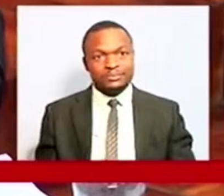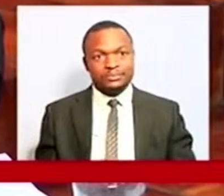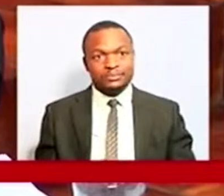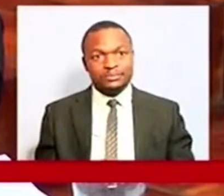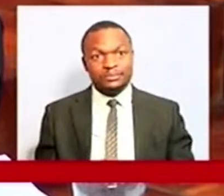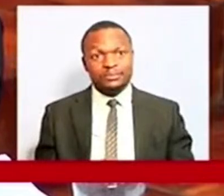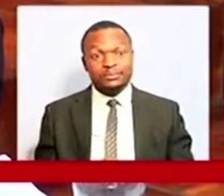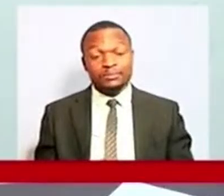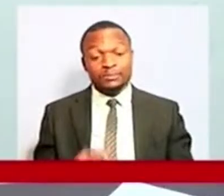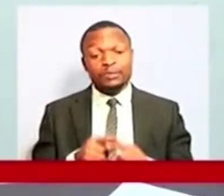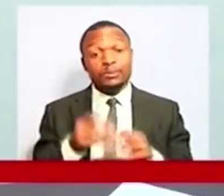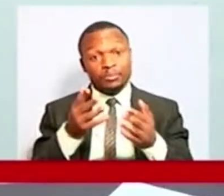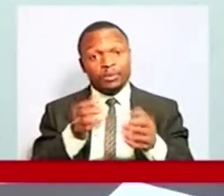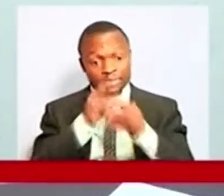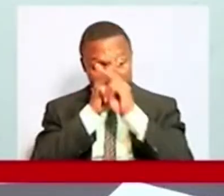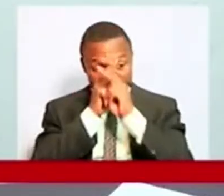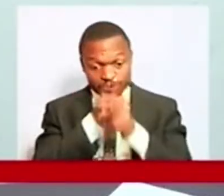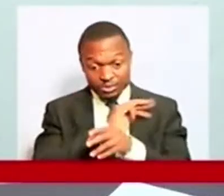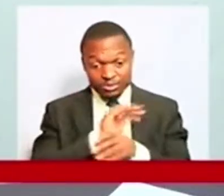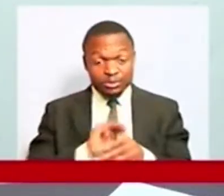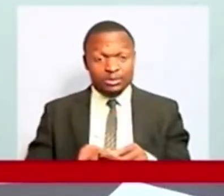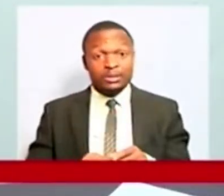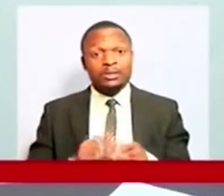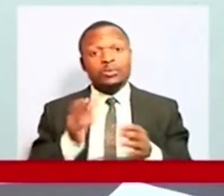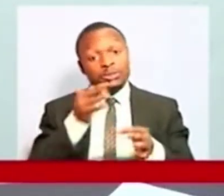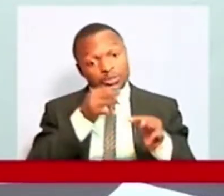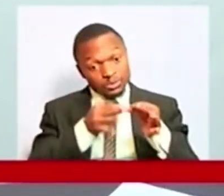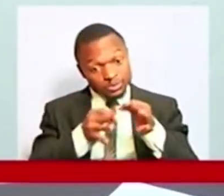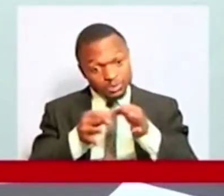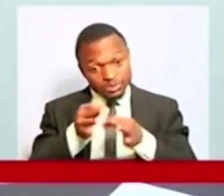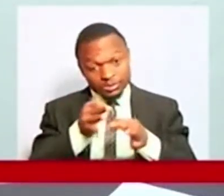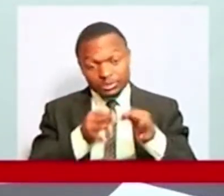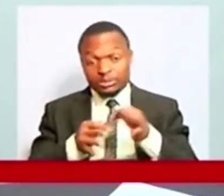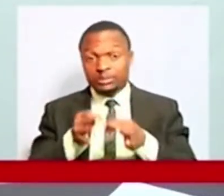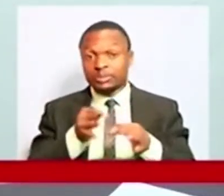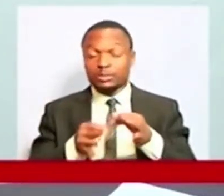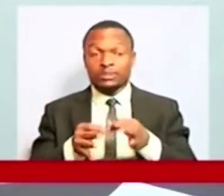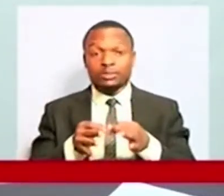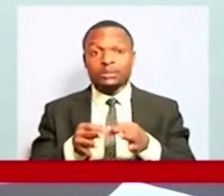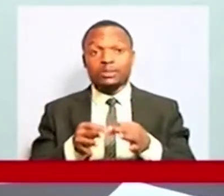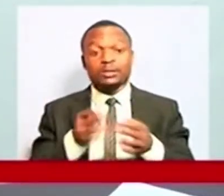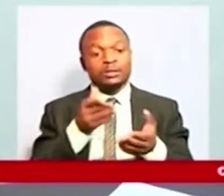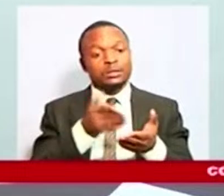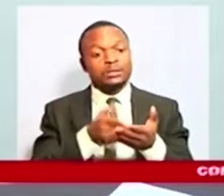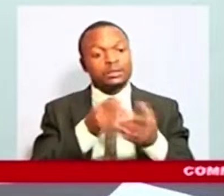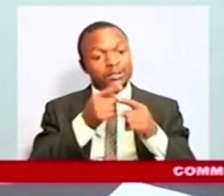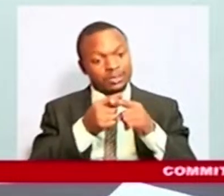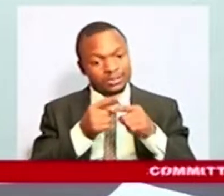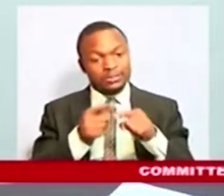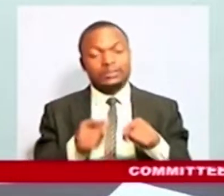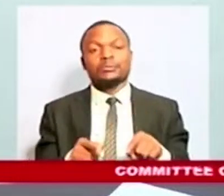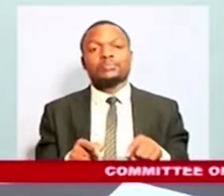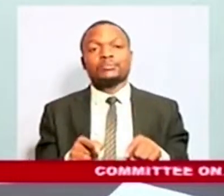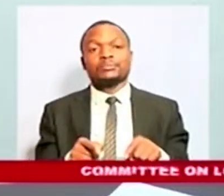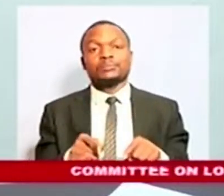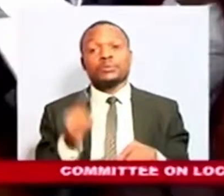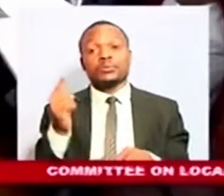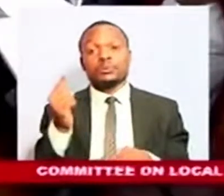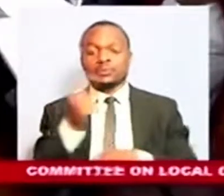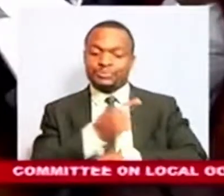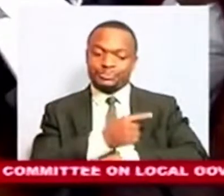Yeah, but the Honorable wants you to explain. Transaction, Chair, was done on one